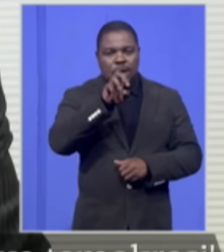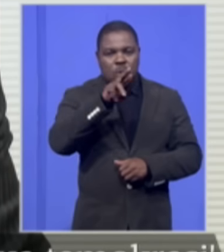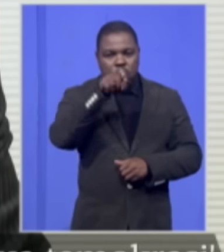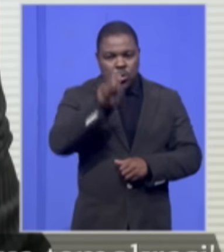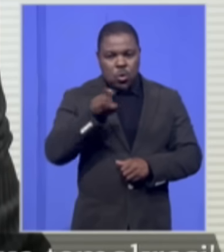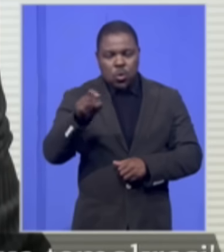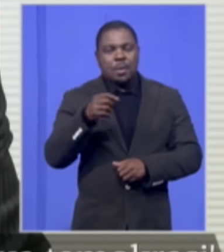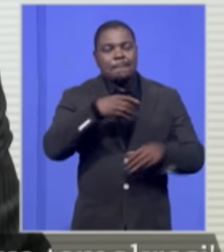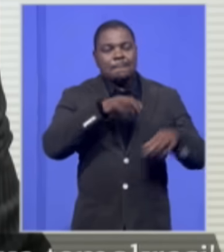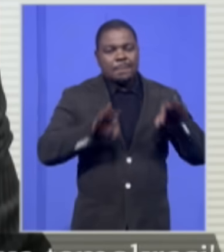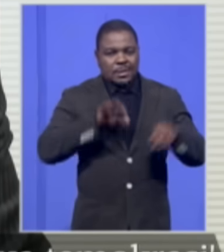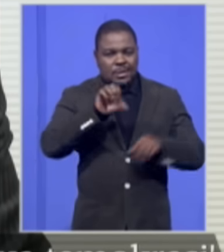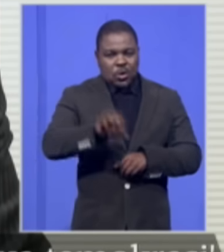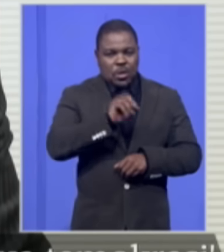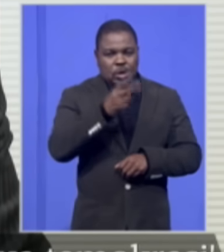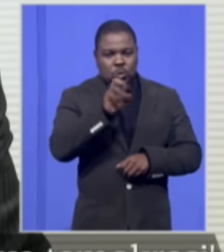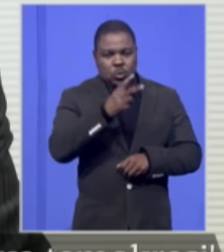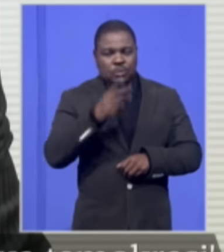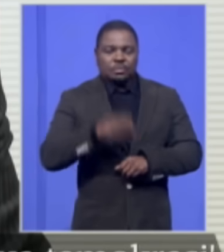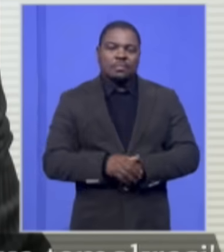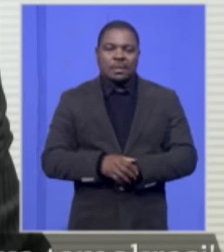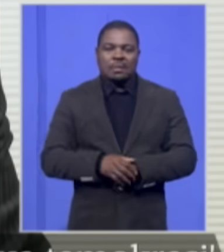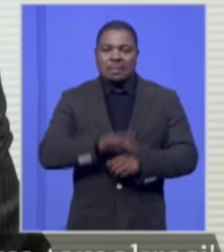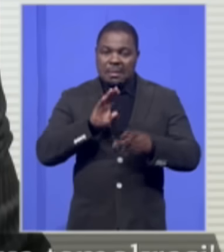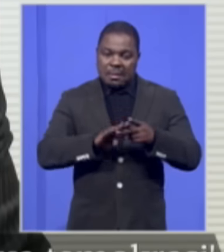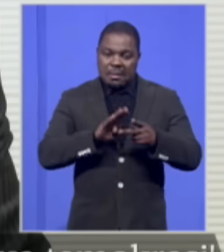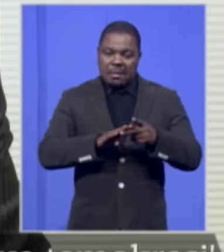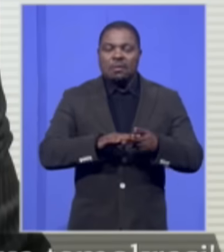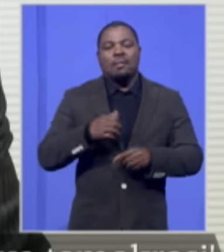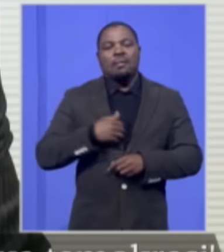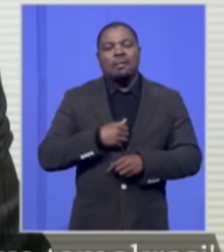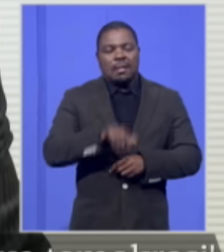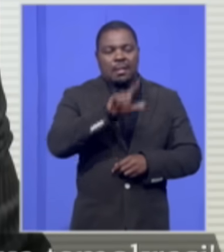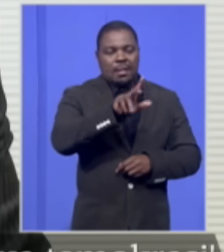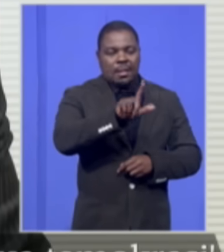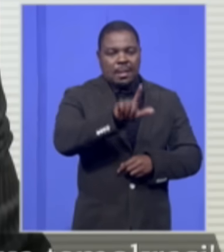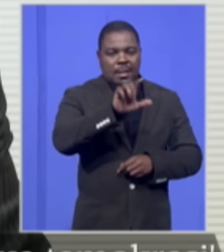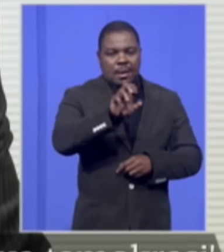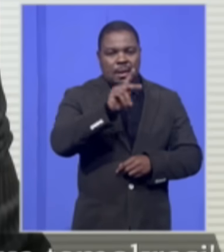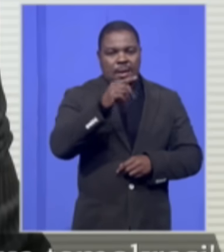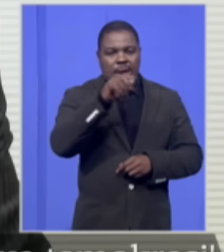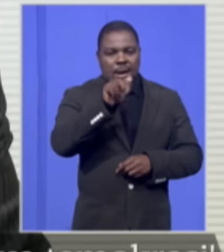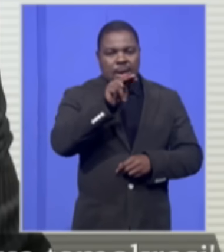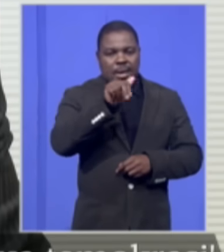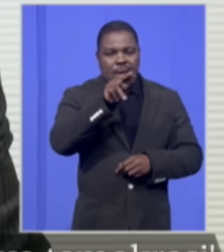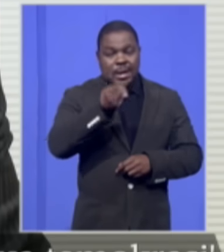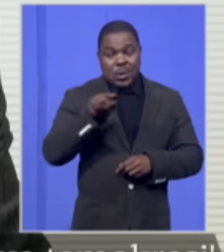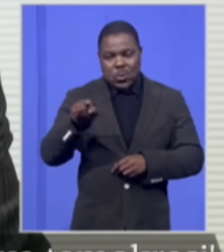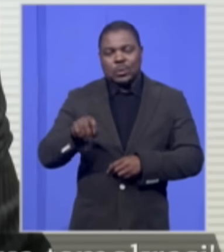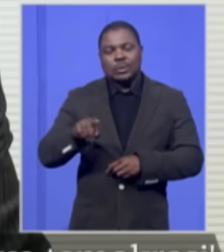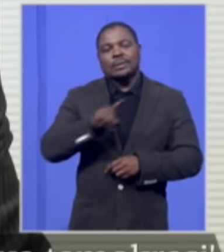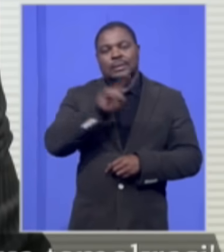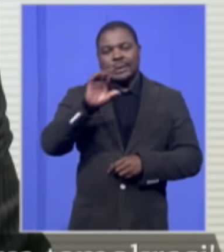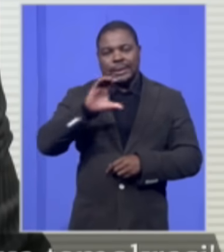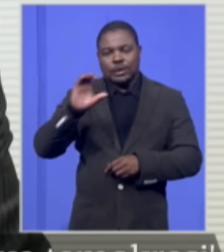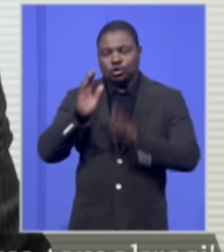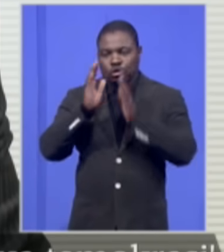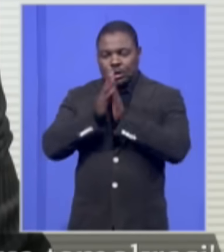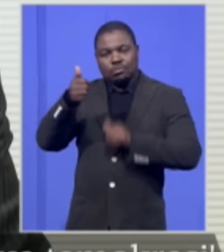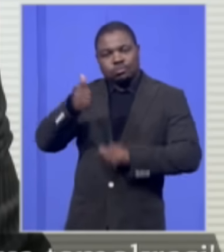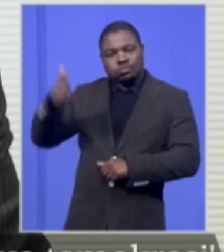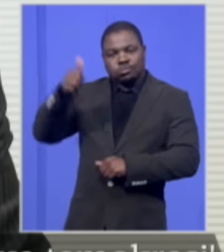2024. His Grace Bishop Barnabas Lekhanyane, leader of the Zion Christian Church.